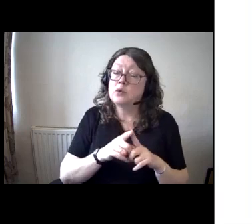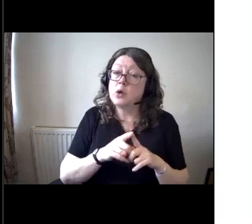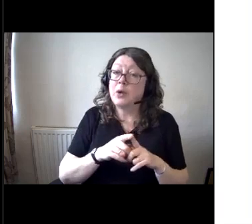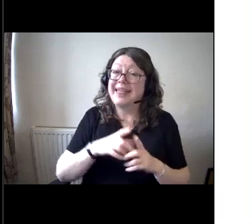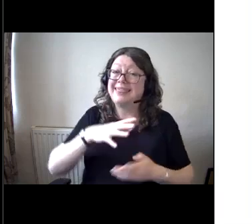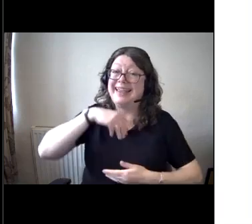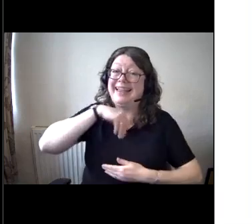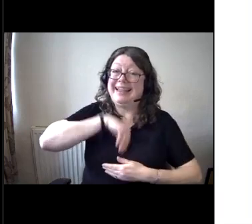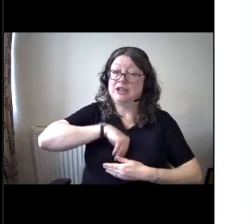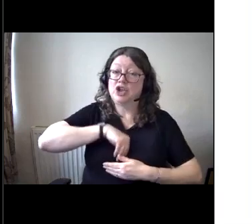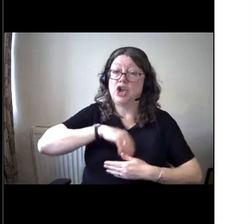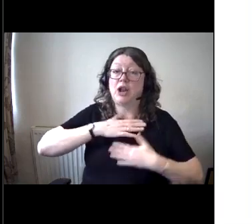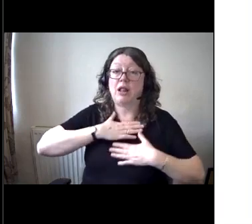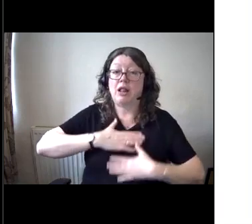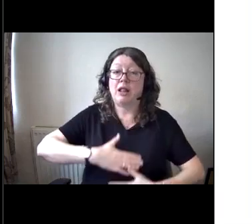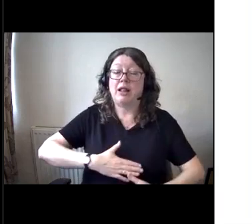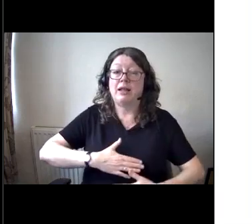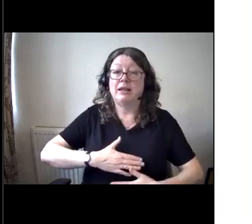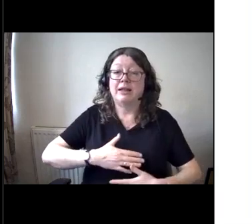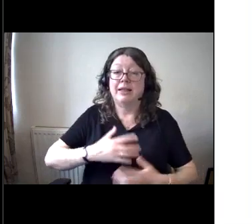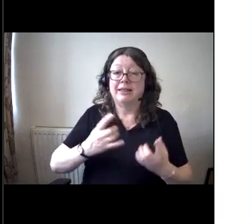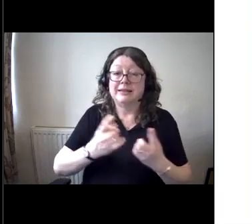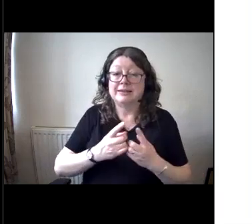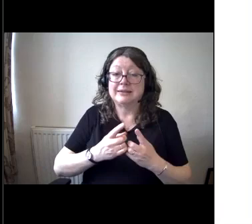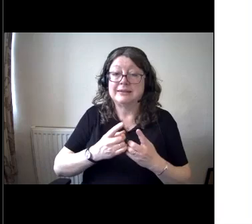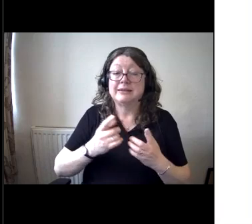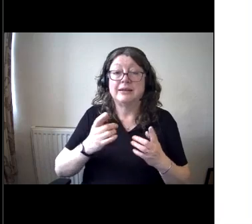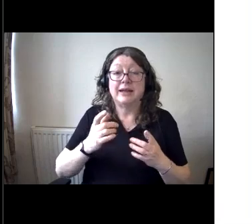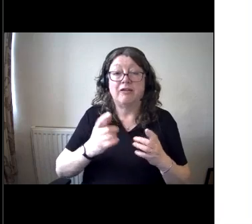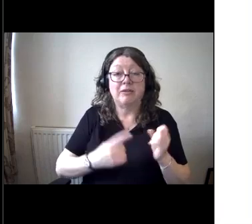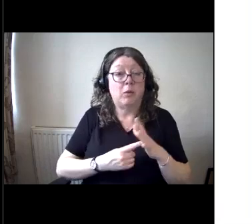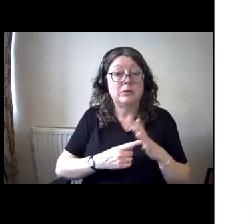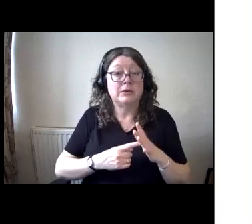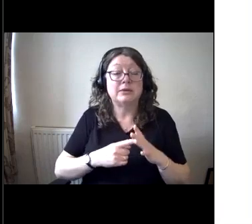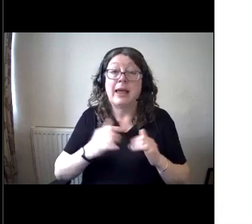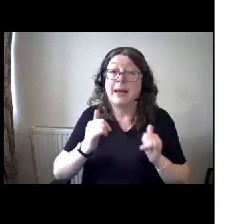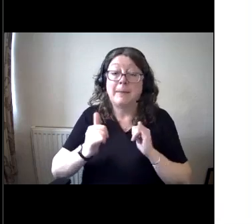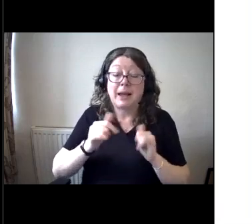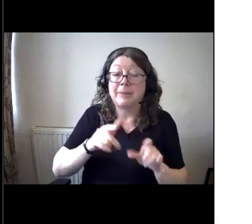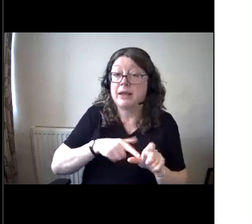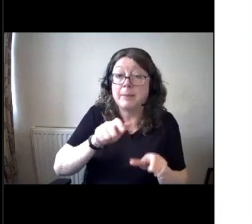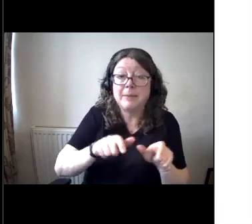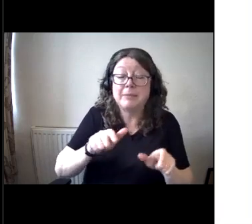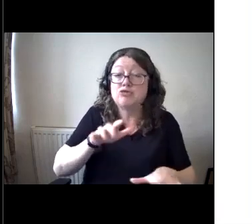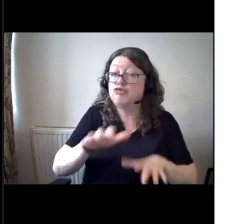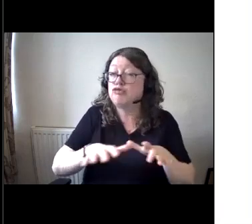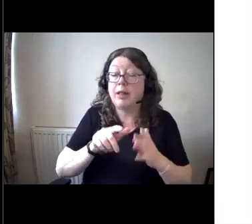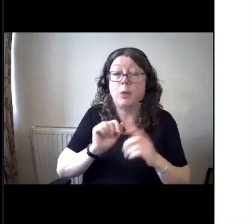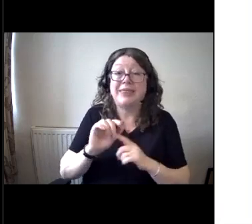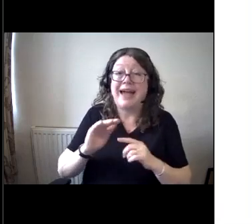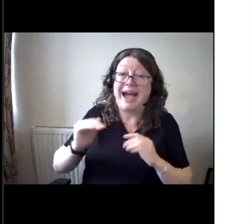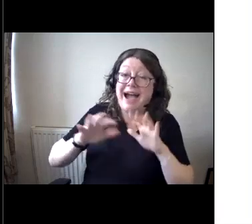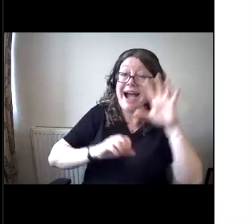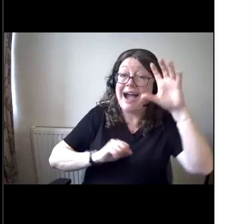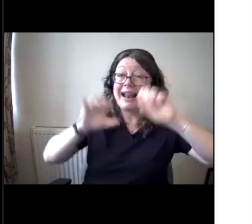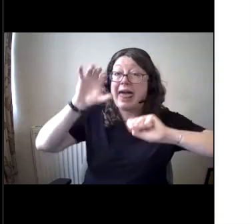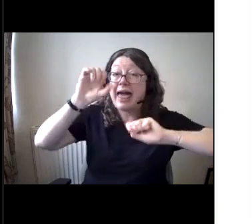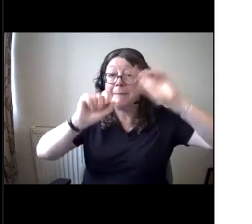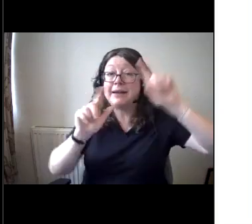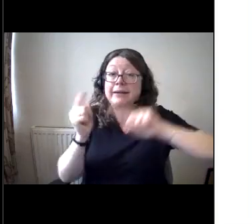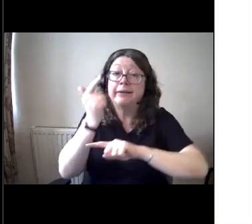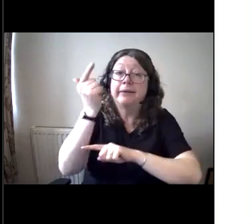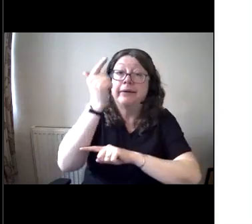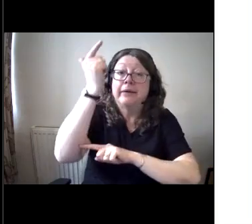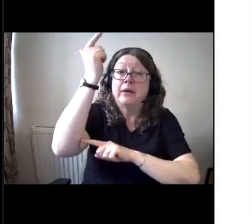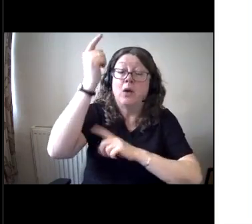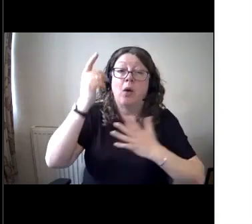might really struggle with heights. They might really struggle with movement type activities. So thinking about